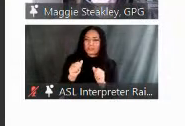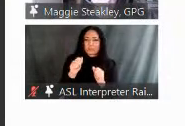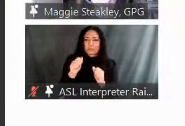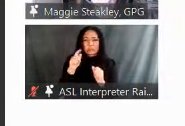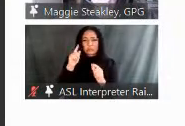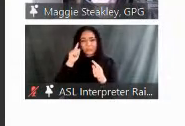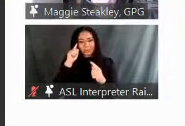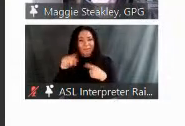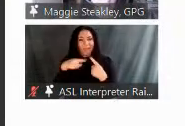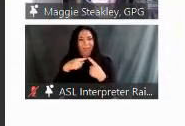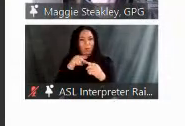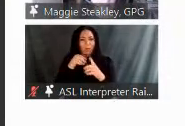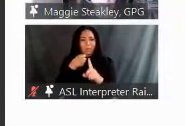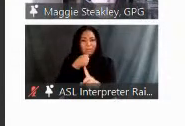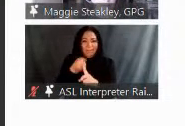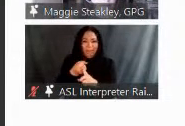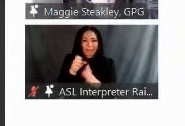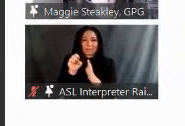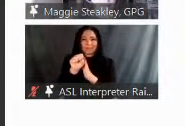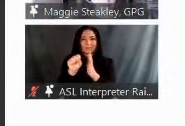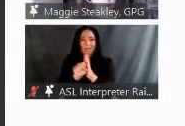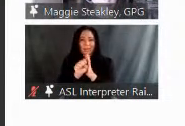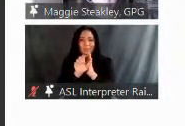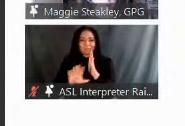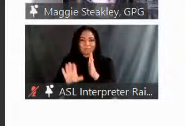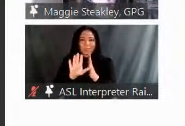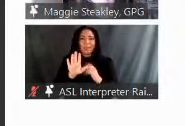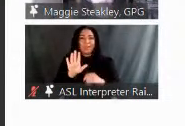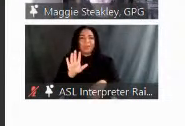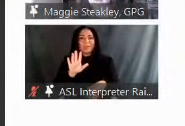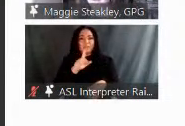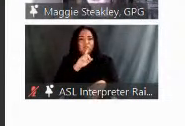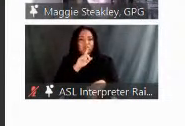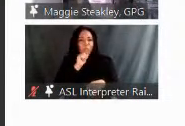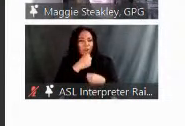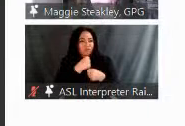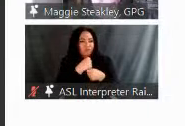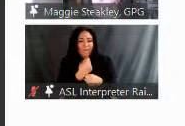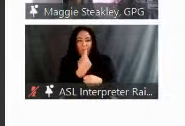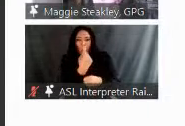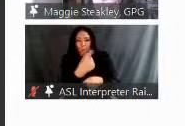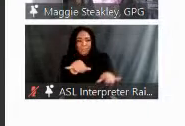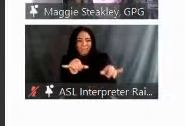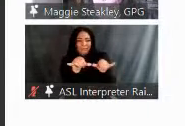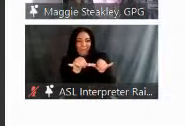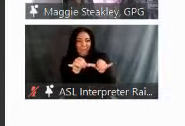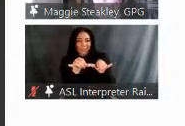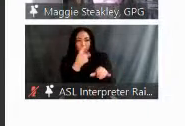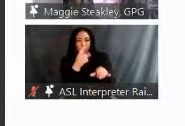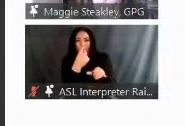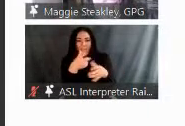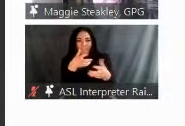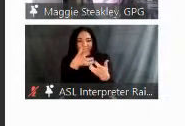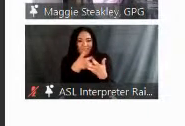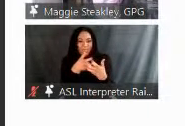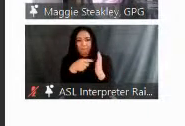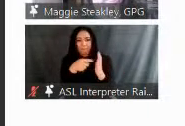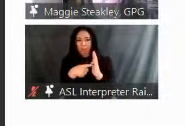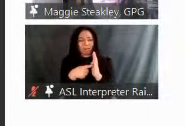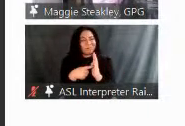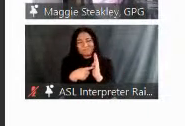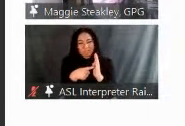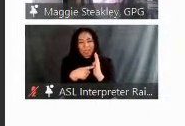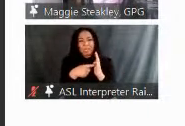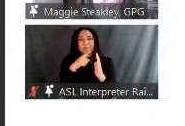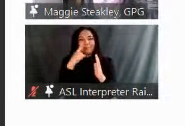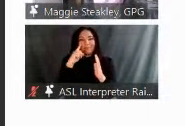to impact our state, making sure we're not creating a one size or a one fit model, but kind of looking at that